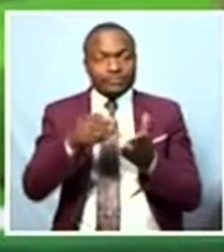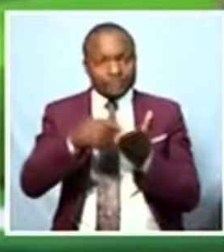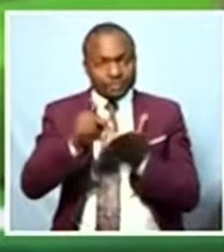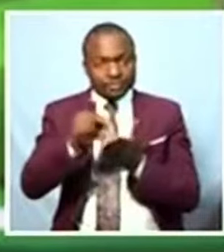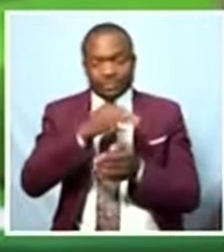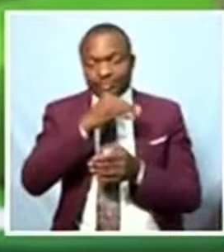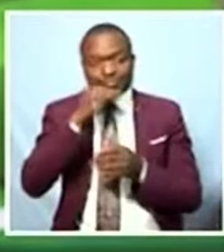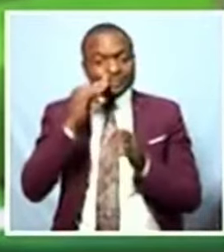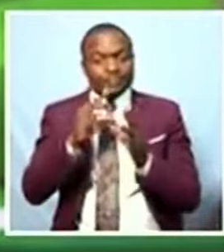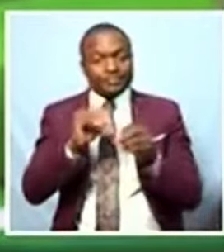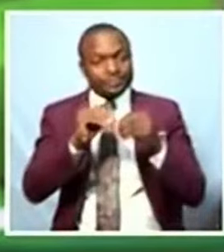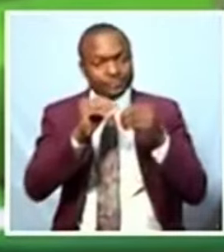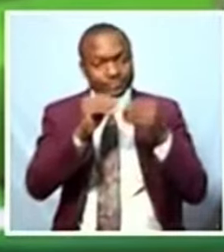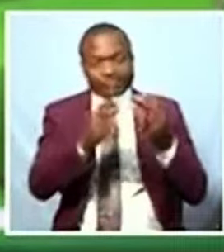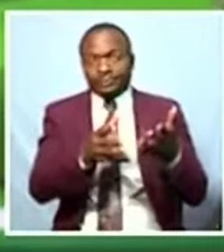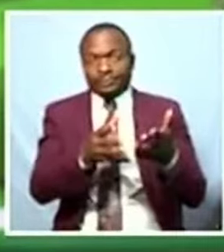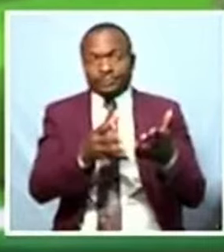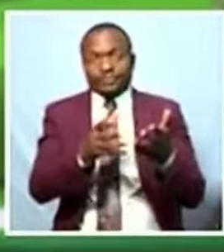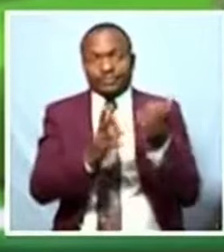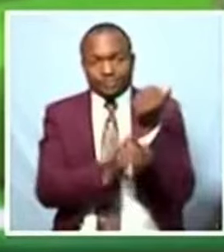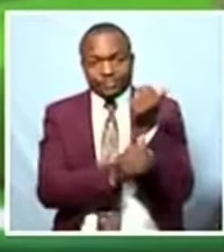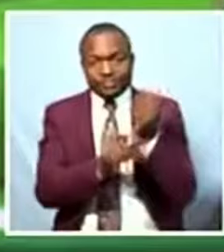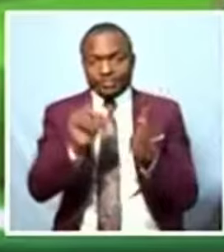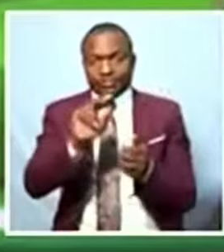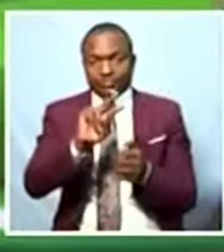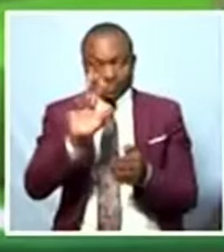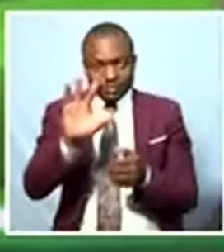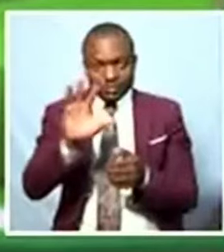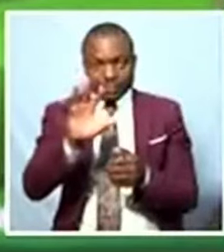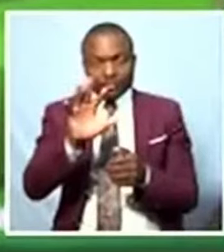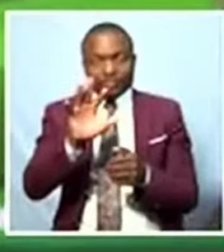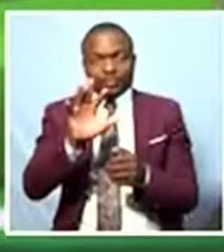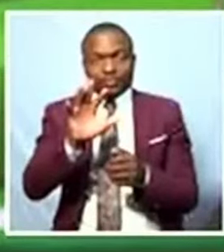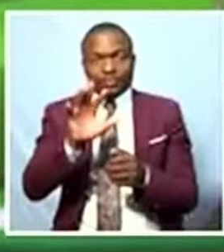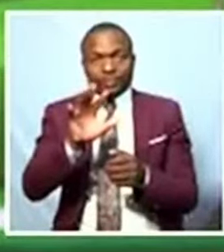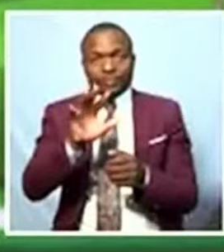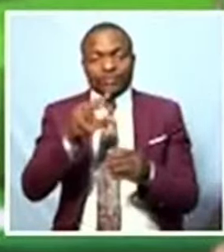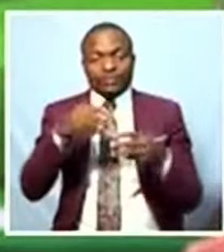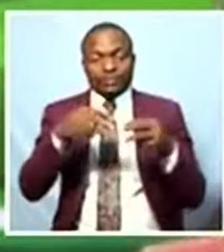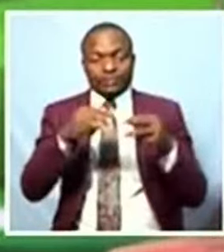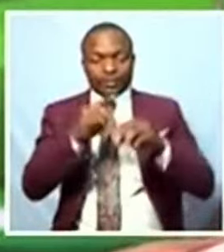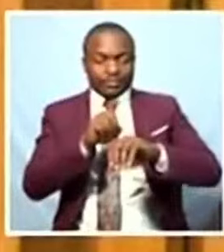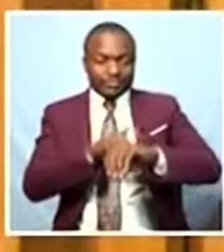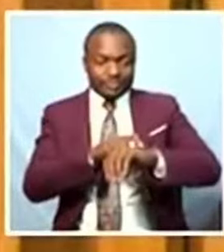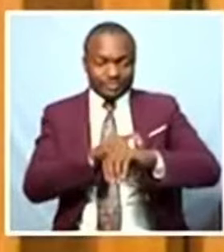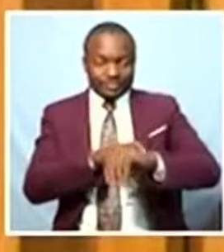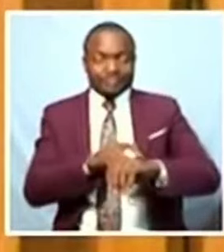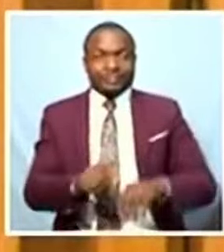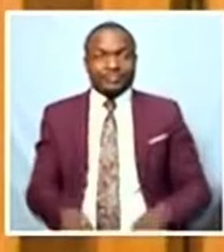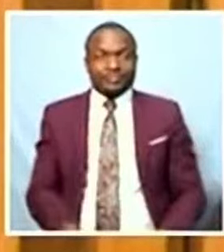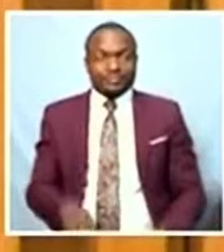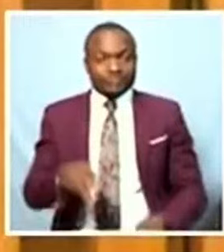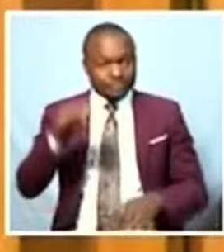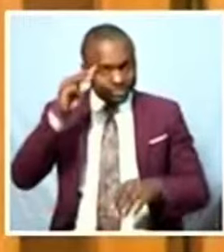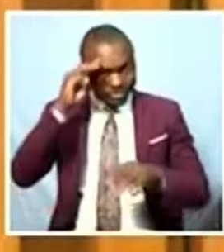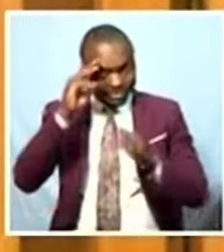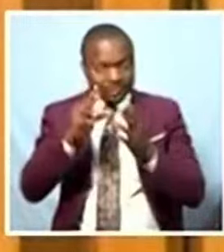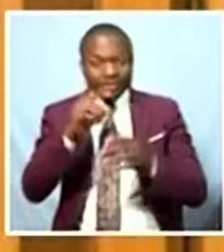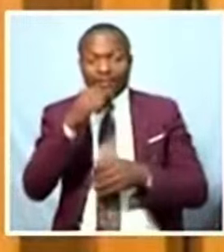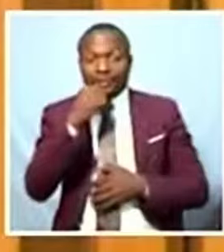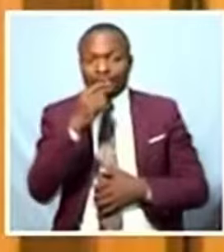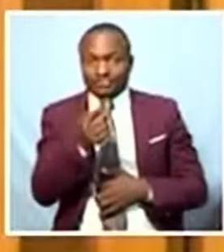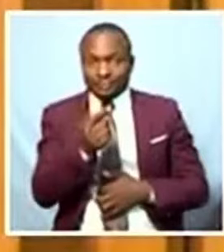who supplied maize during the 2025 crop marketing season. Yes, indeed, and the minister in his